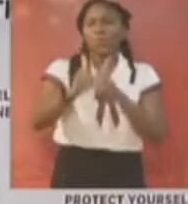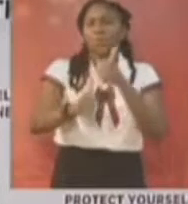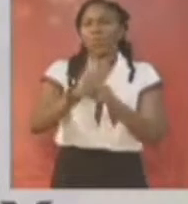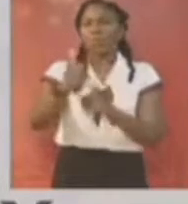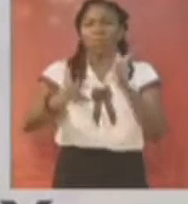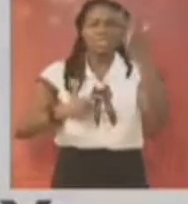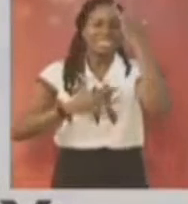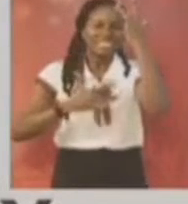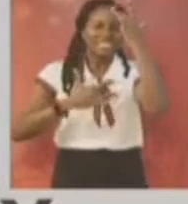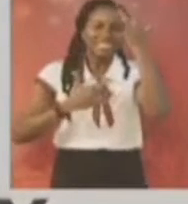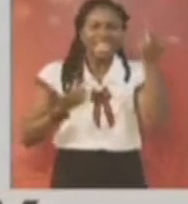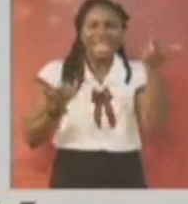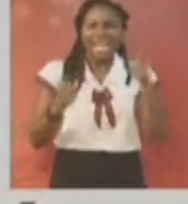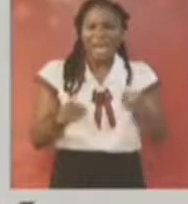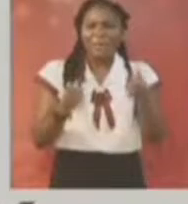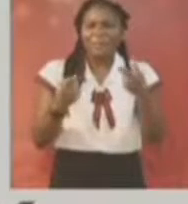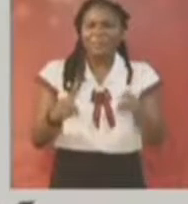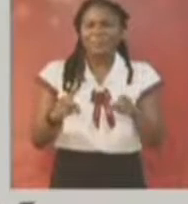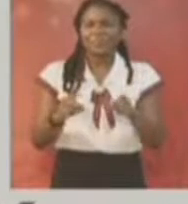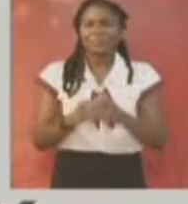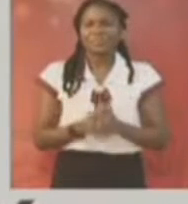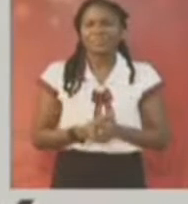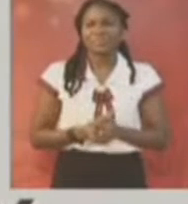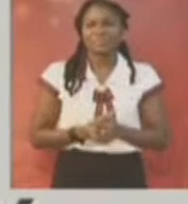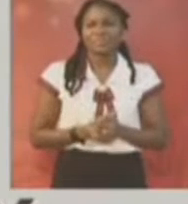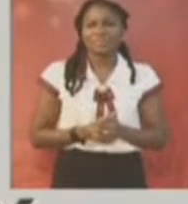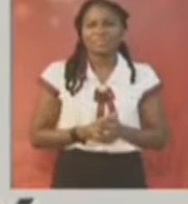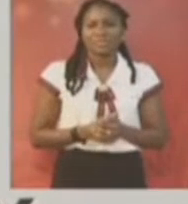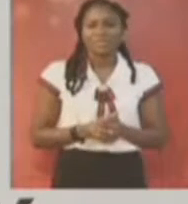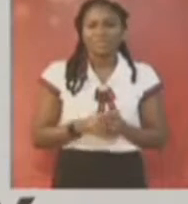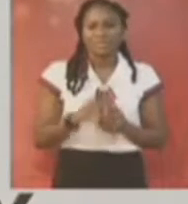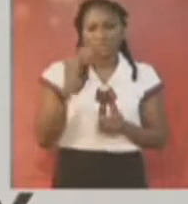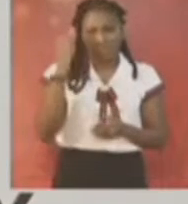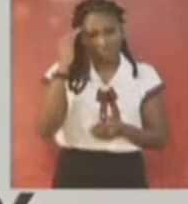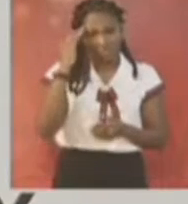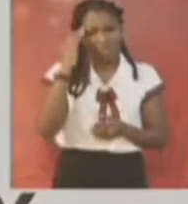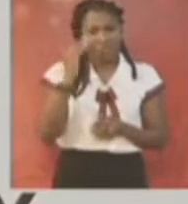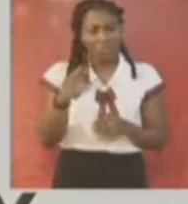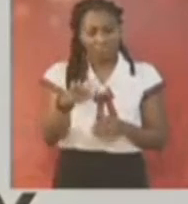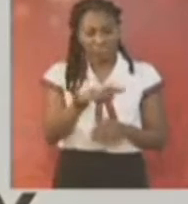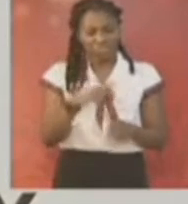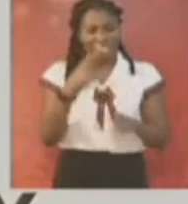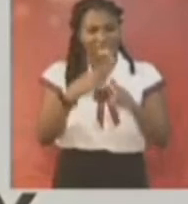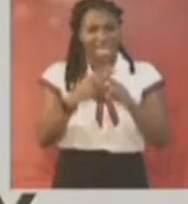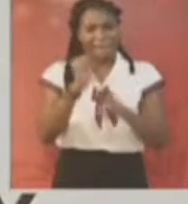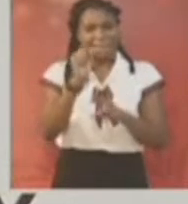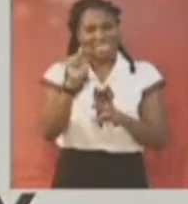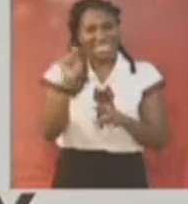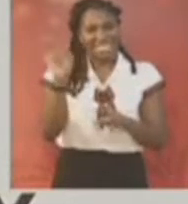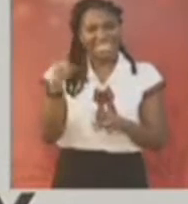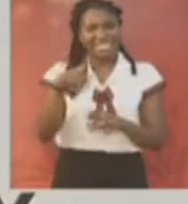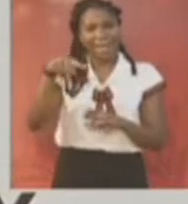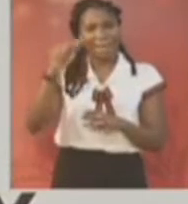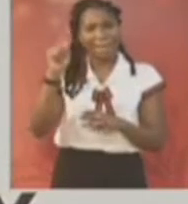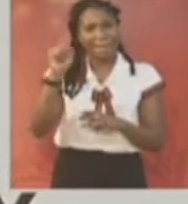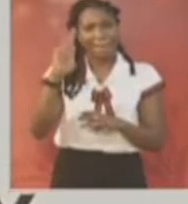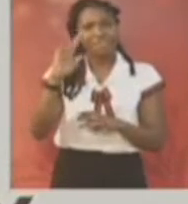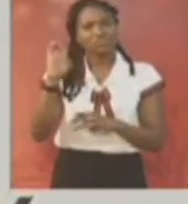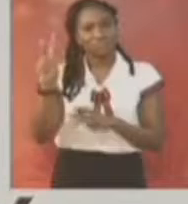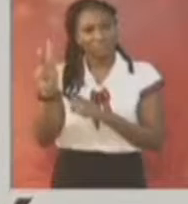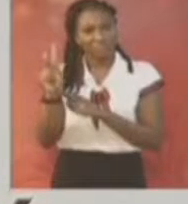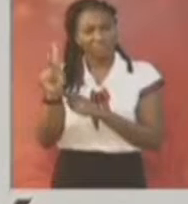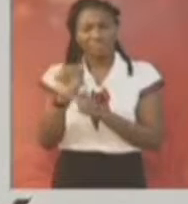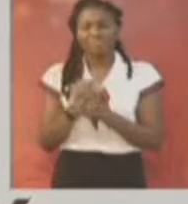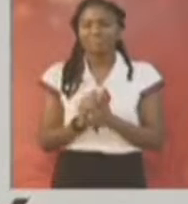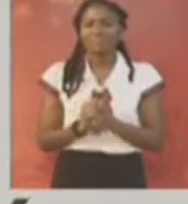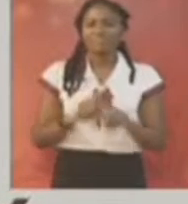cases in that southern county being the county of St. Patrick, was in fact the Penal area. But what we're going to find is